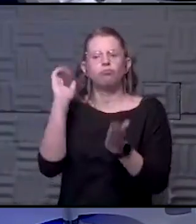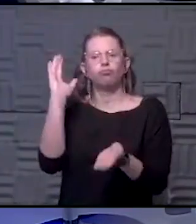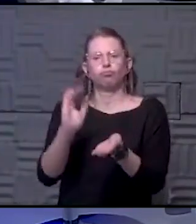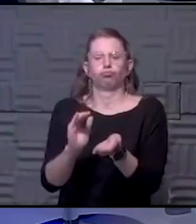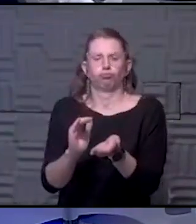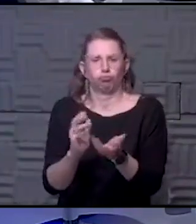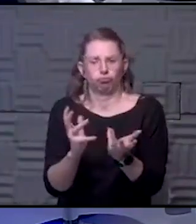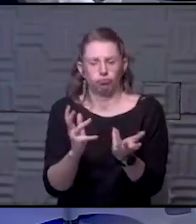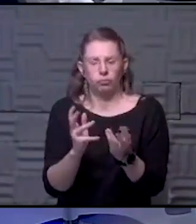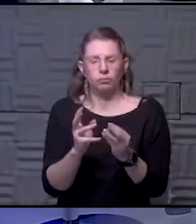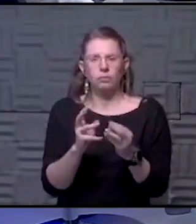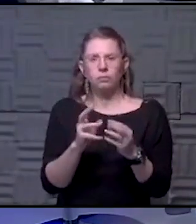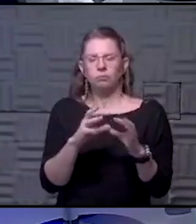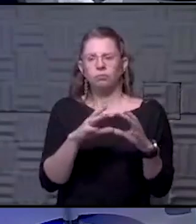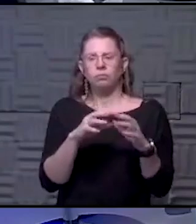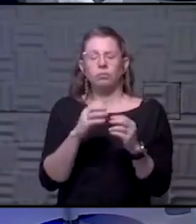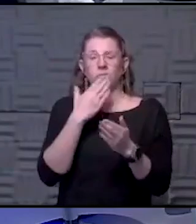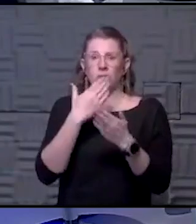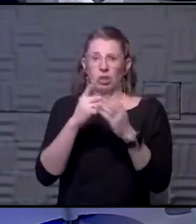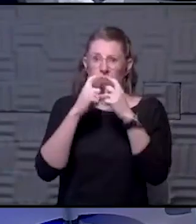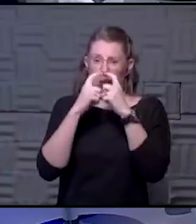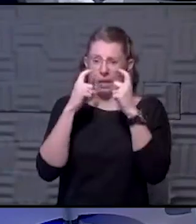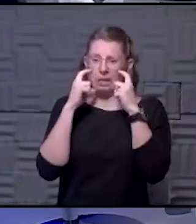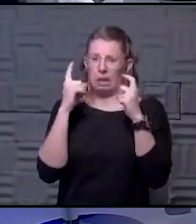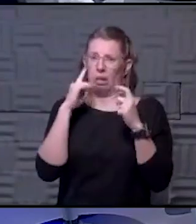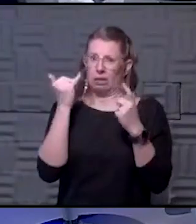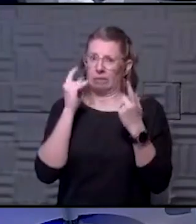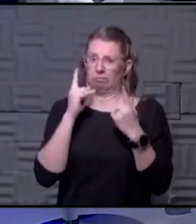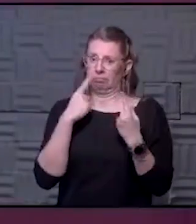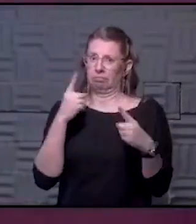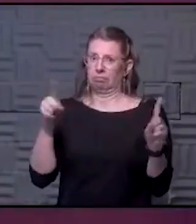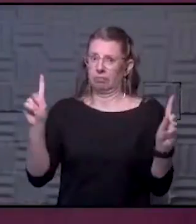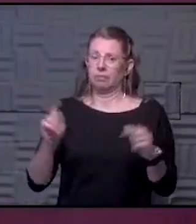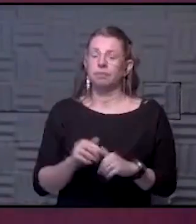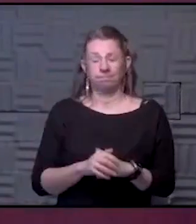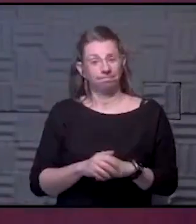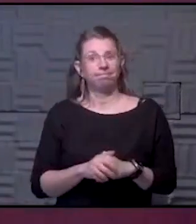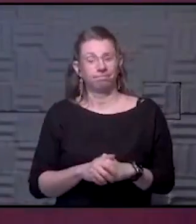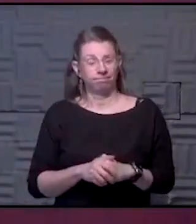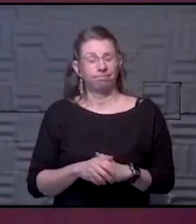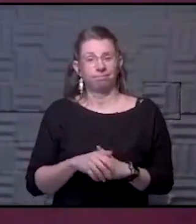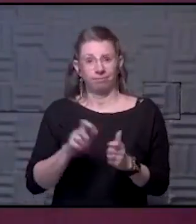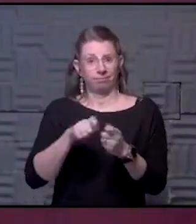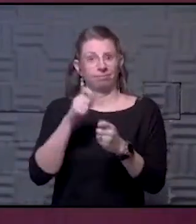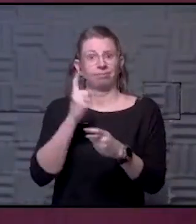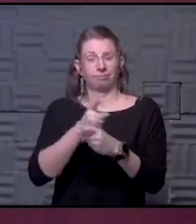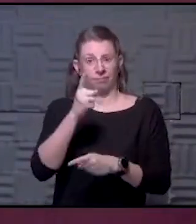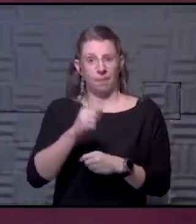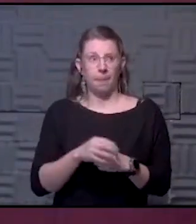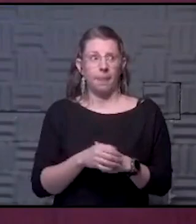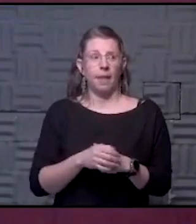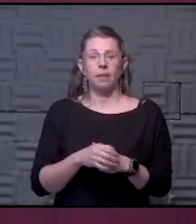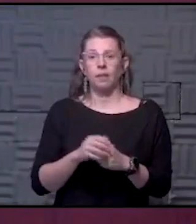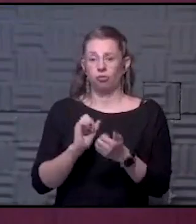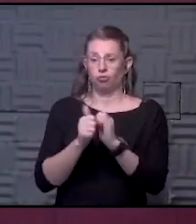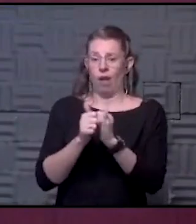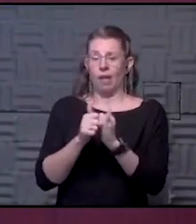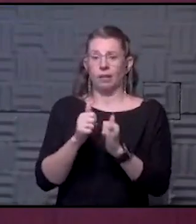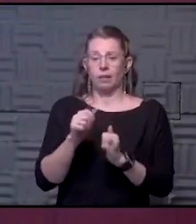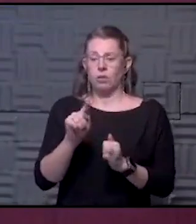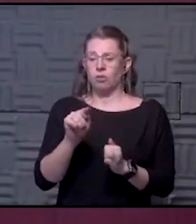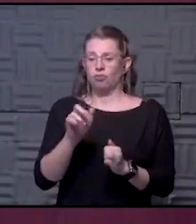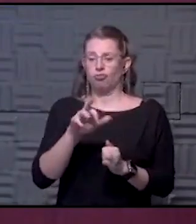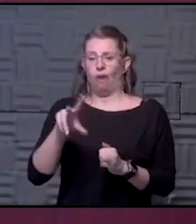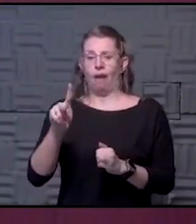that situation, with good masking, kind of looks like it works. Yeah, yes, and that's exactly what we're trying to stress. Even in track. Track